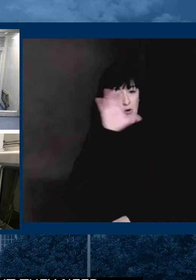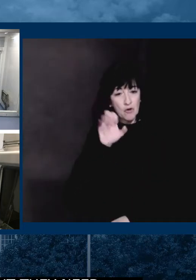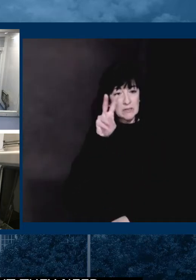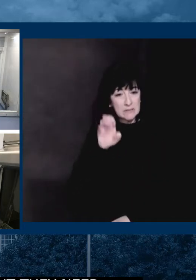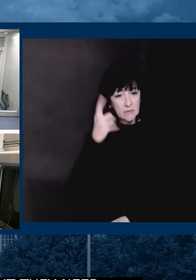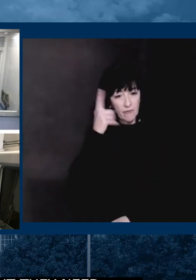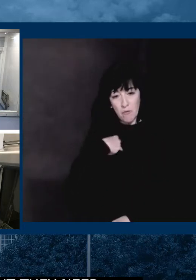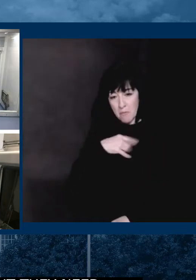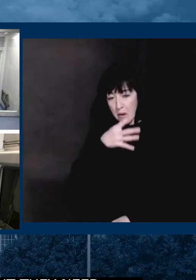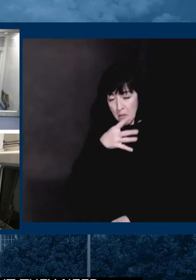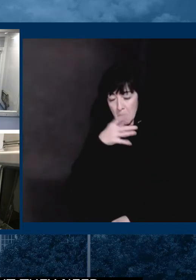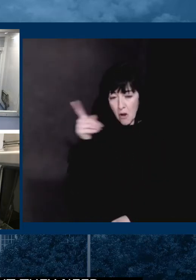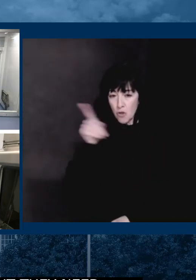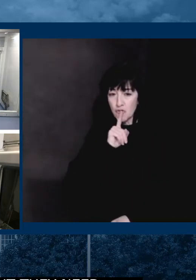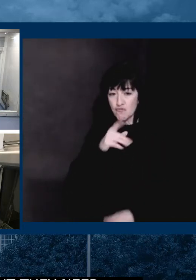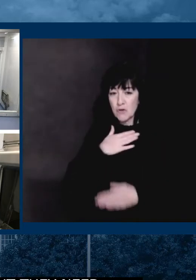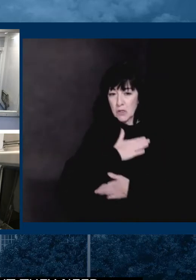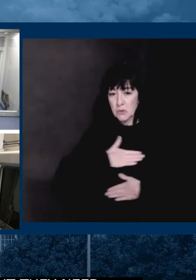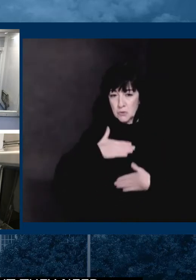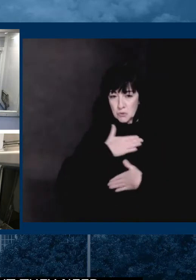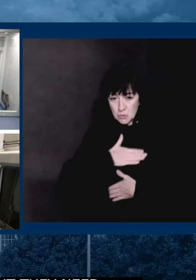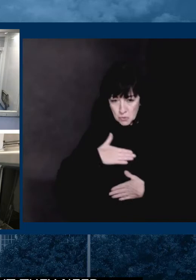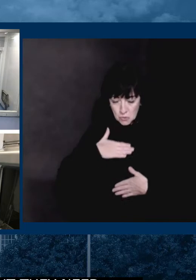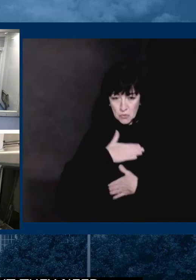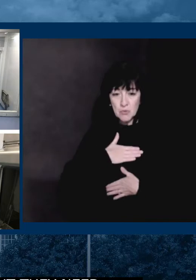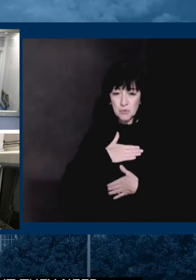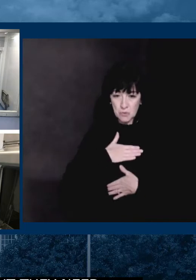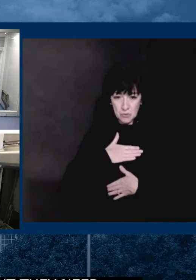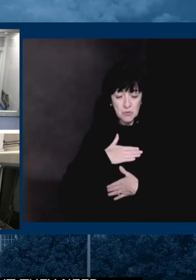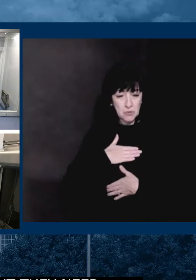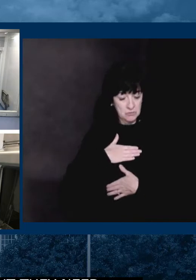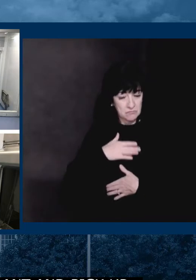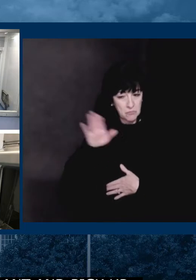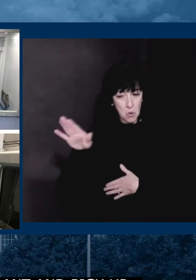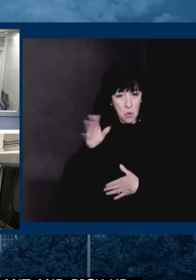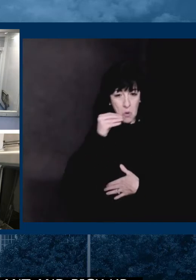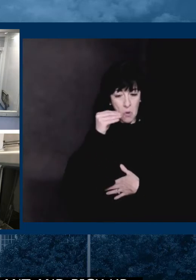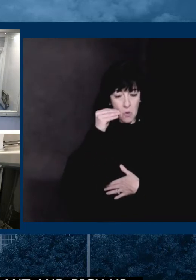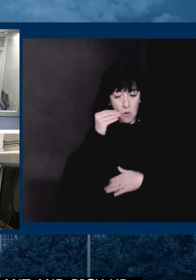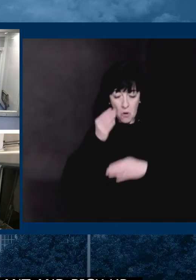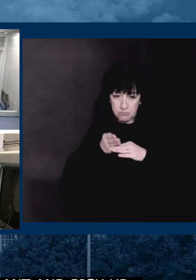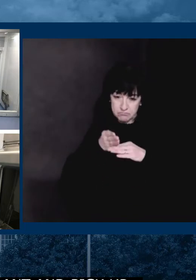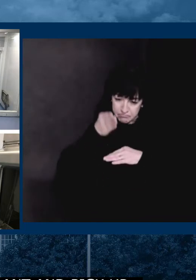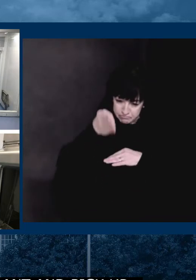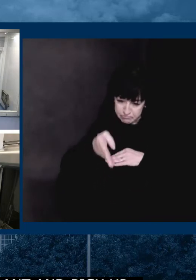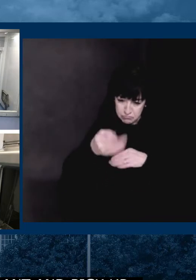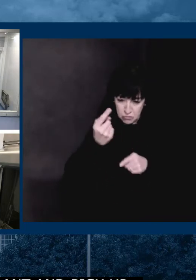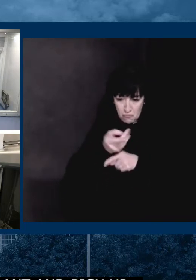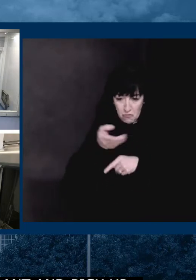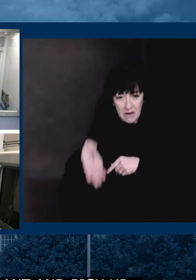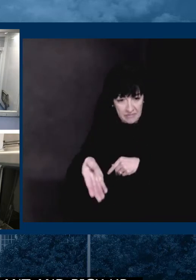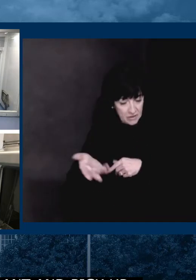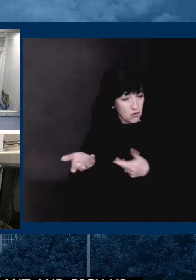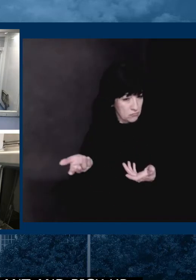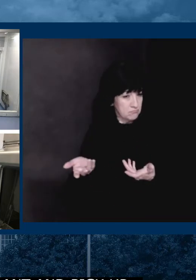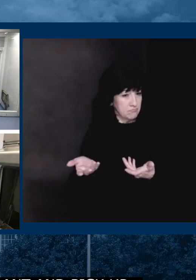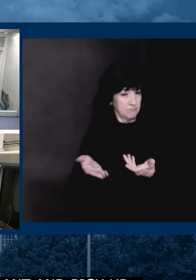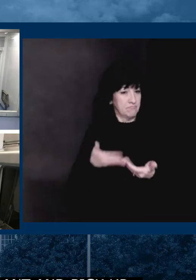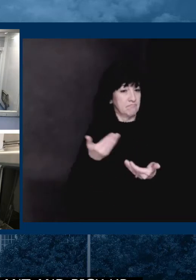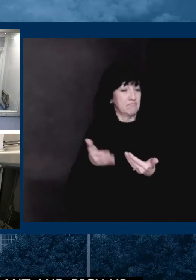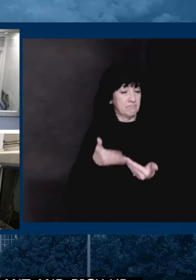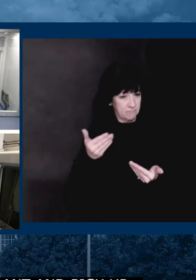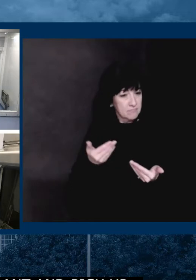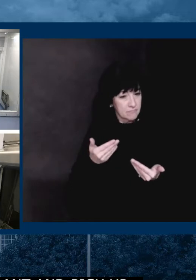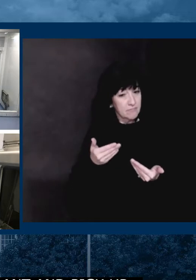it. Restaurant just across the street from where she lives, and this will give you an opportunity to stay safe with your family and help